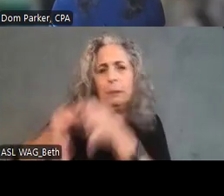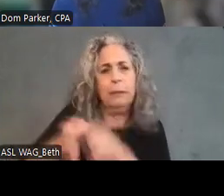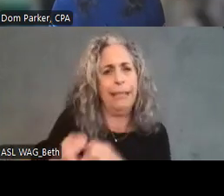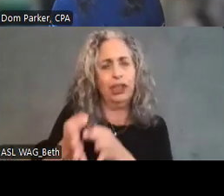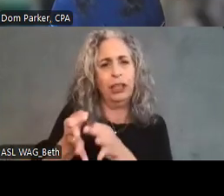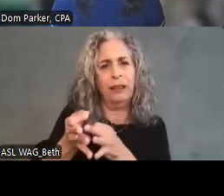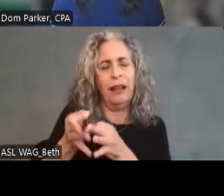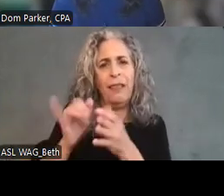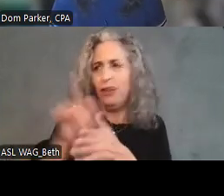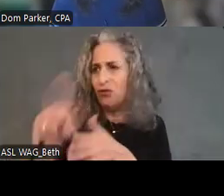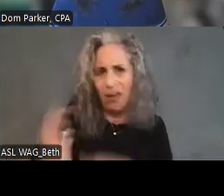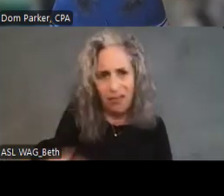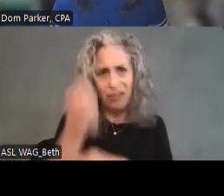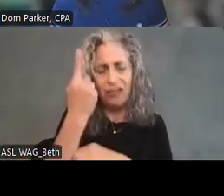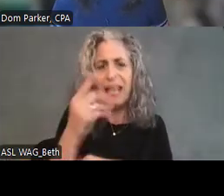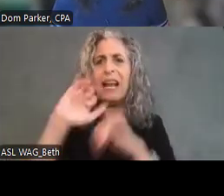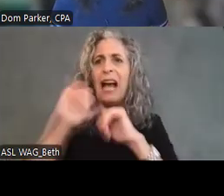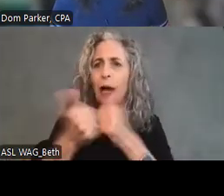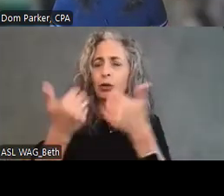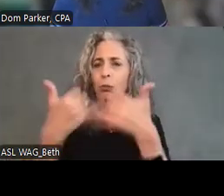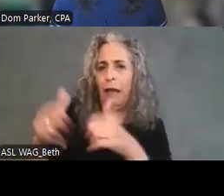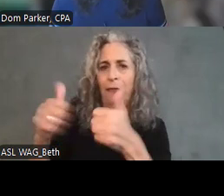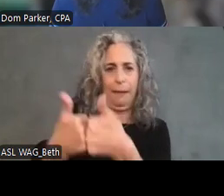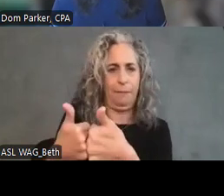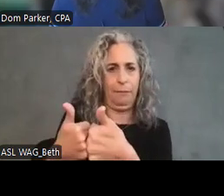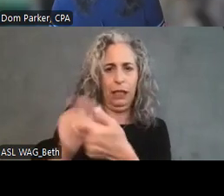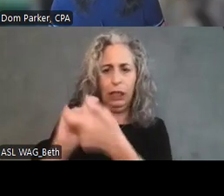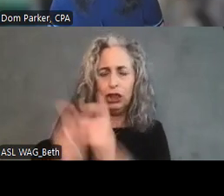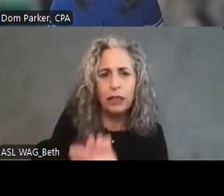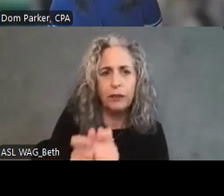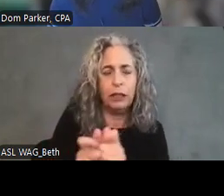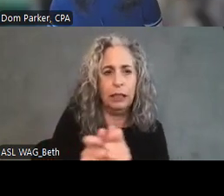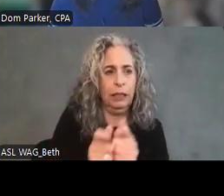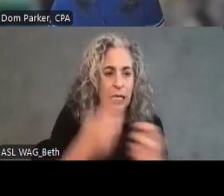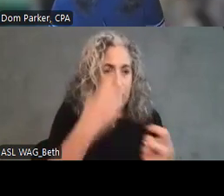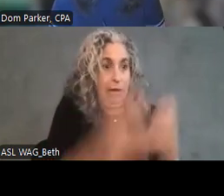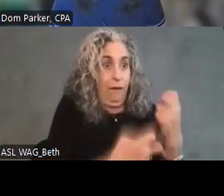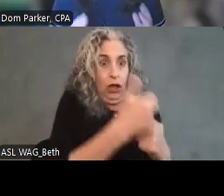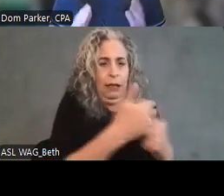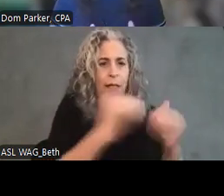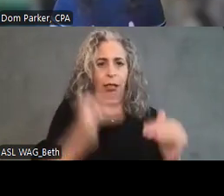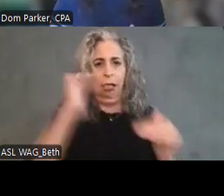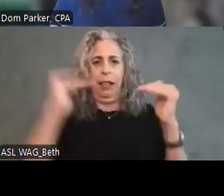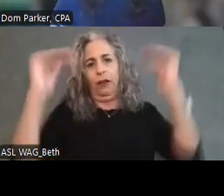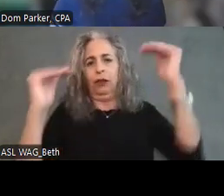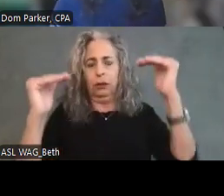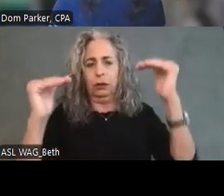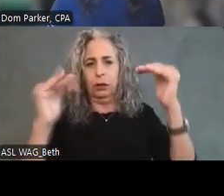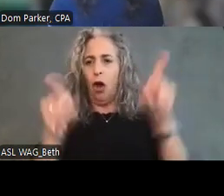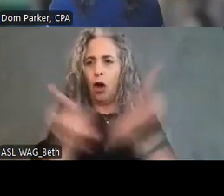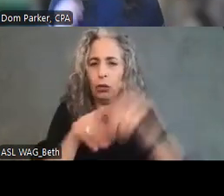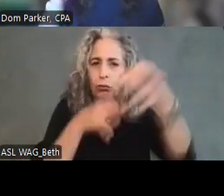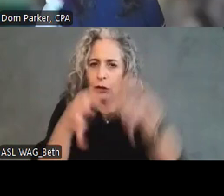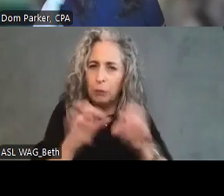can kind of understand. It has adjustable difficulty levels for puzzles of the actual game, and the instructions are super clear